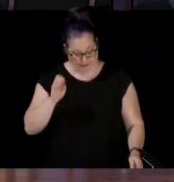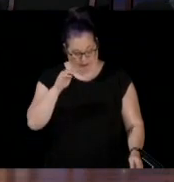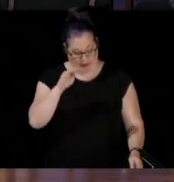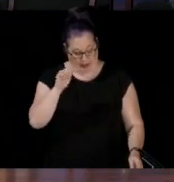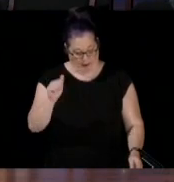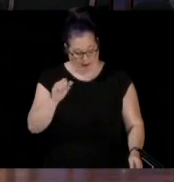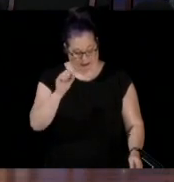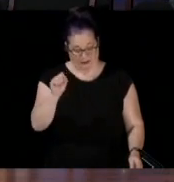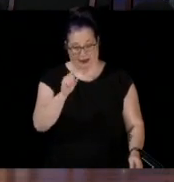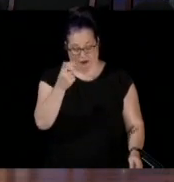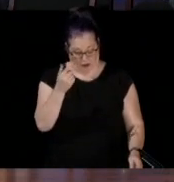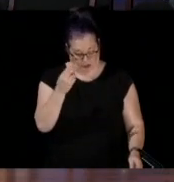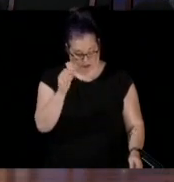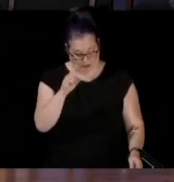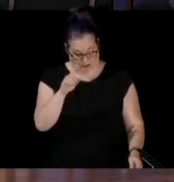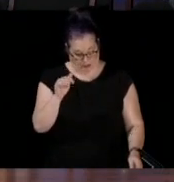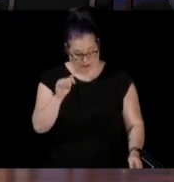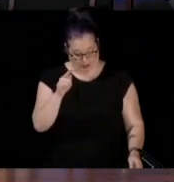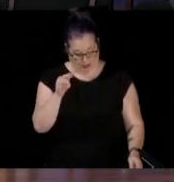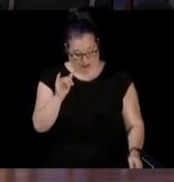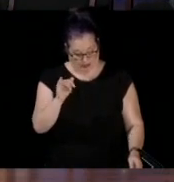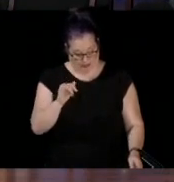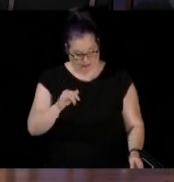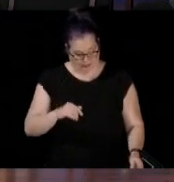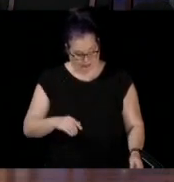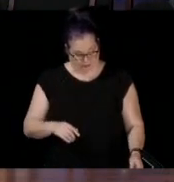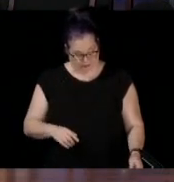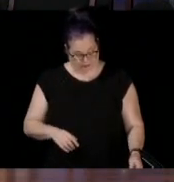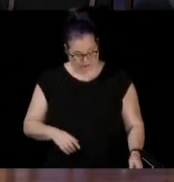Emma Sarah Gazzotti.